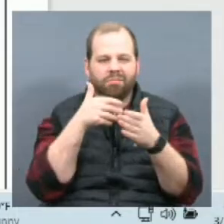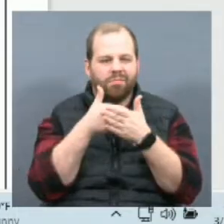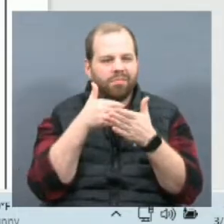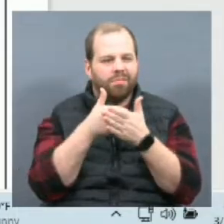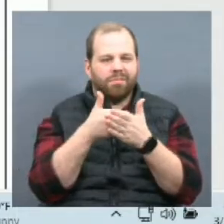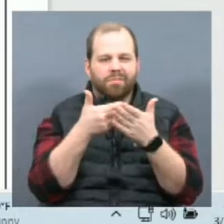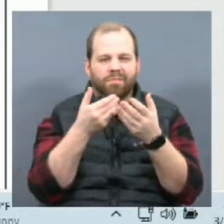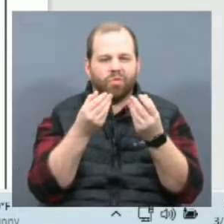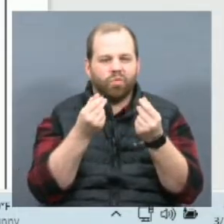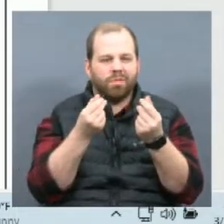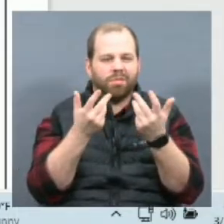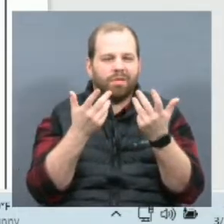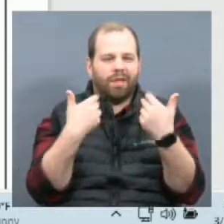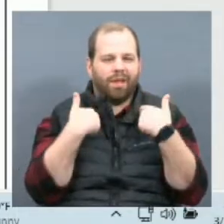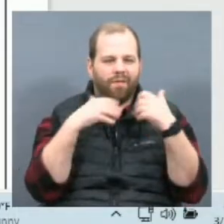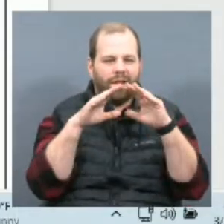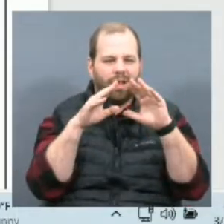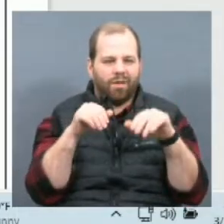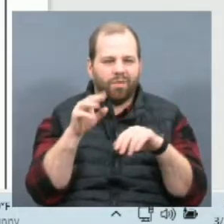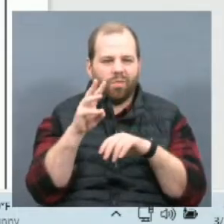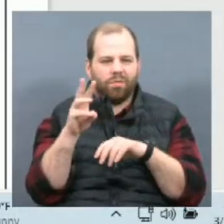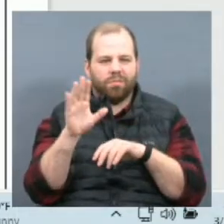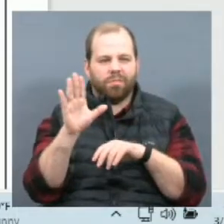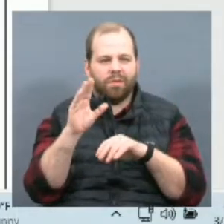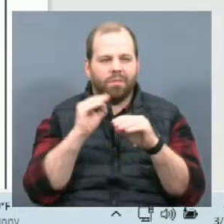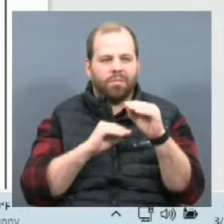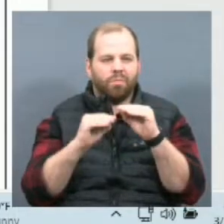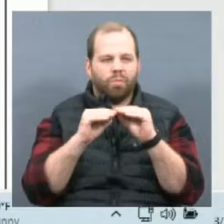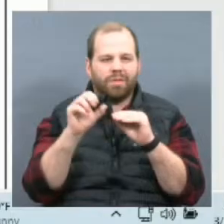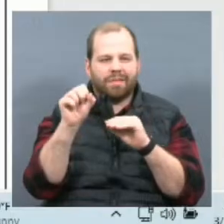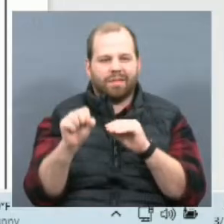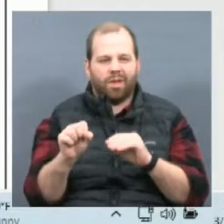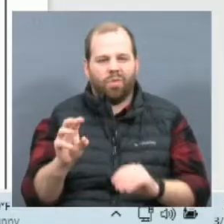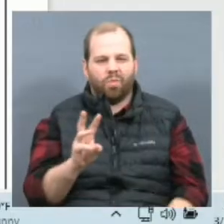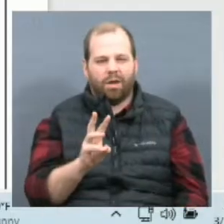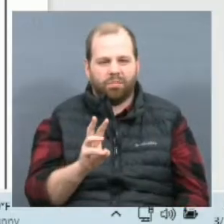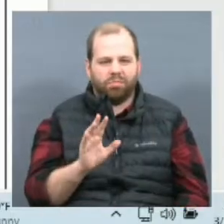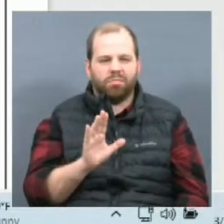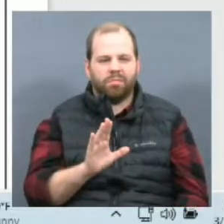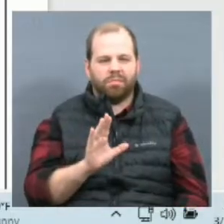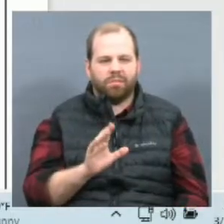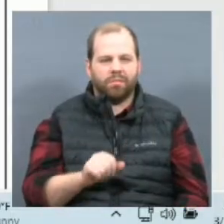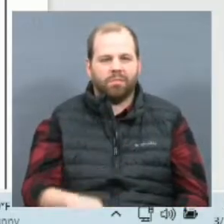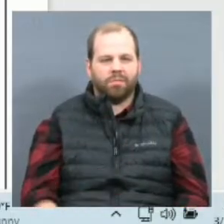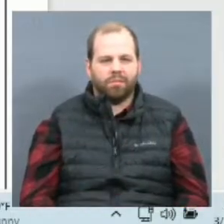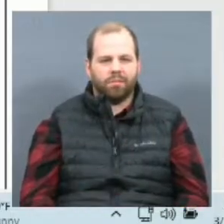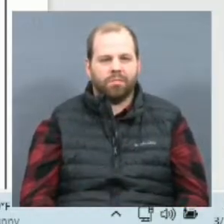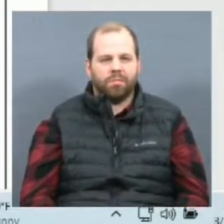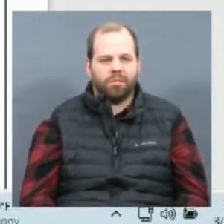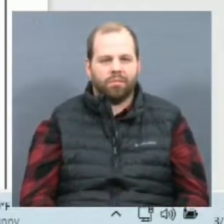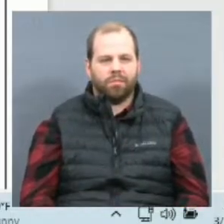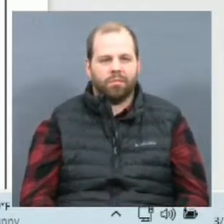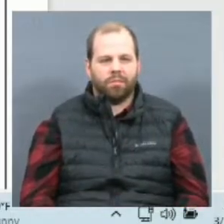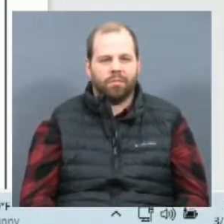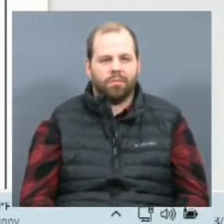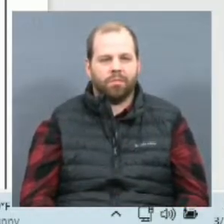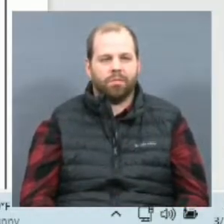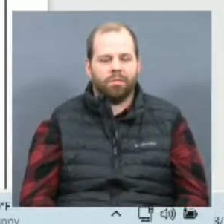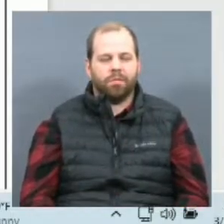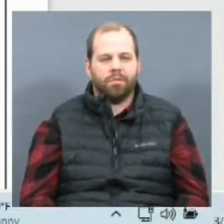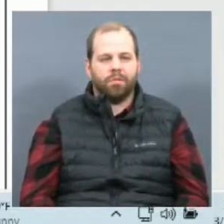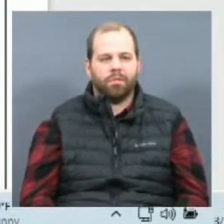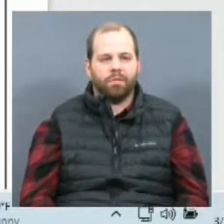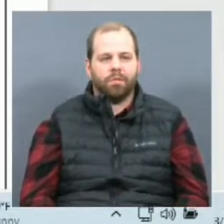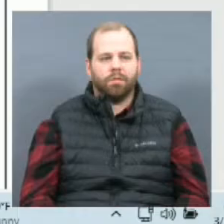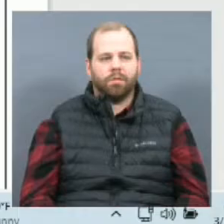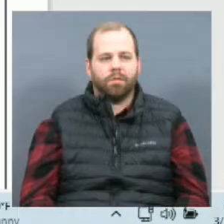contain houses immediately to the west. It's more to the southwest. So the beginning of the soccer field will be where